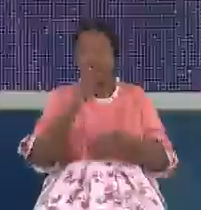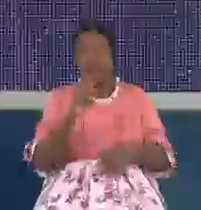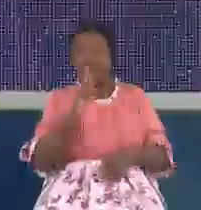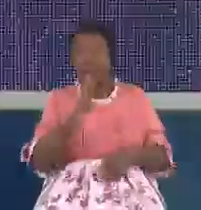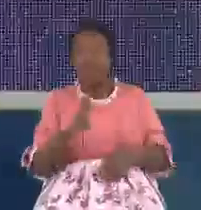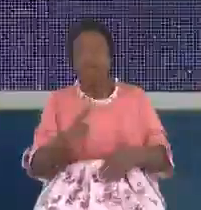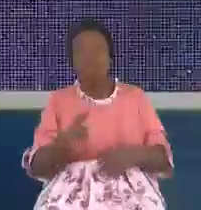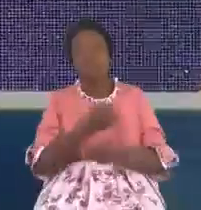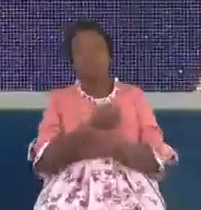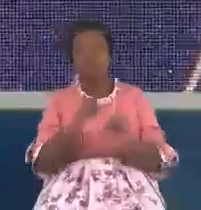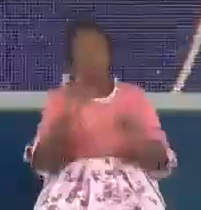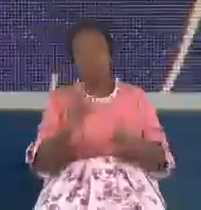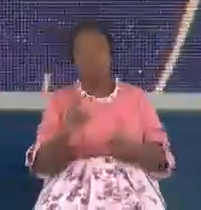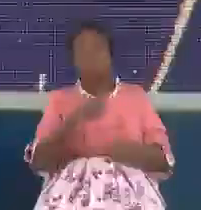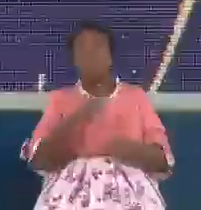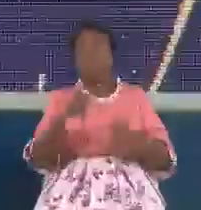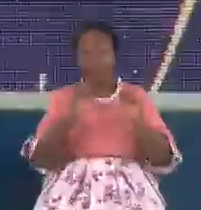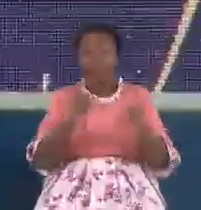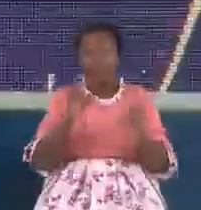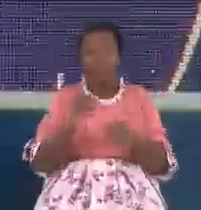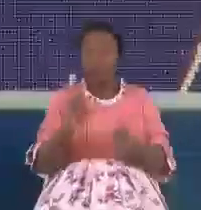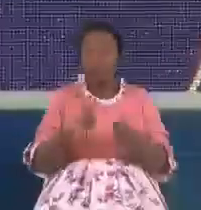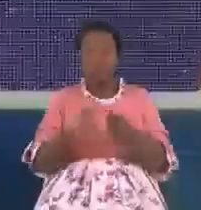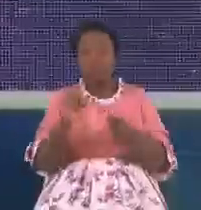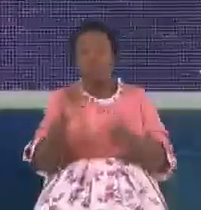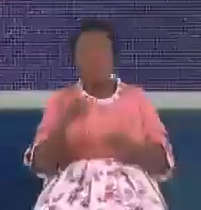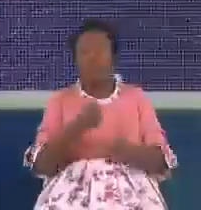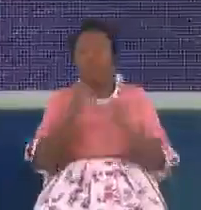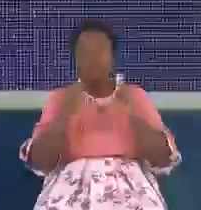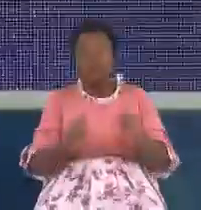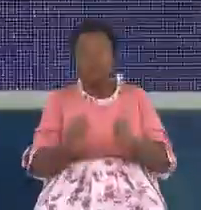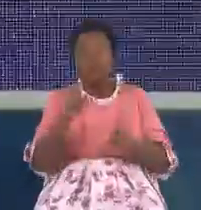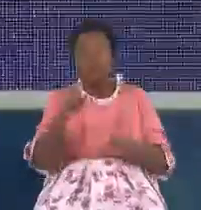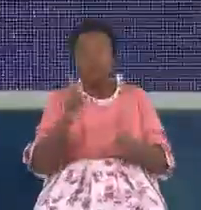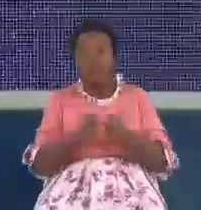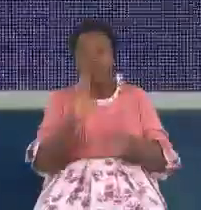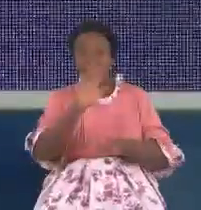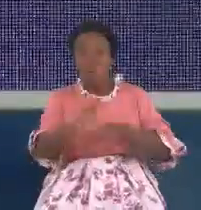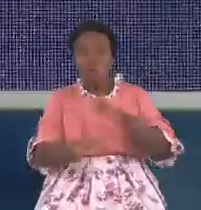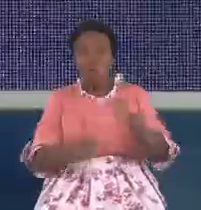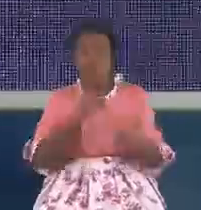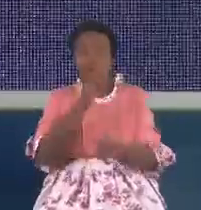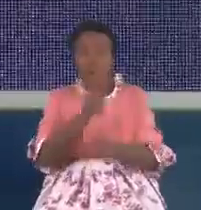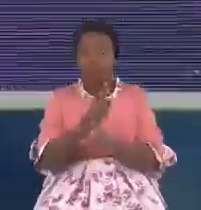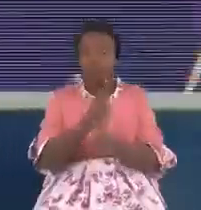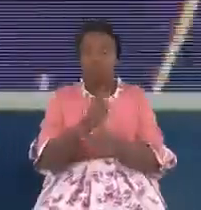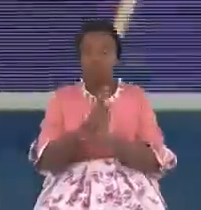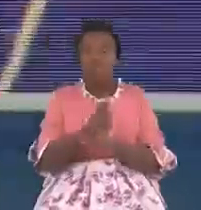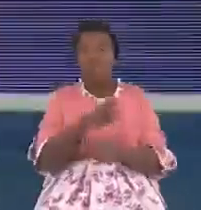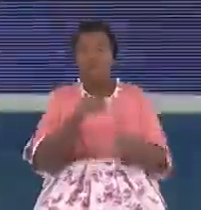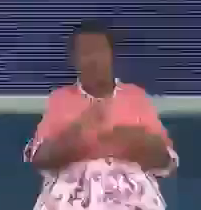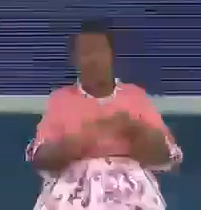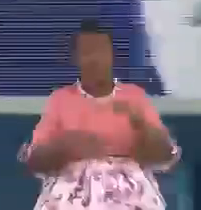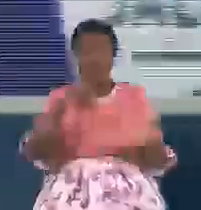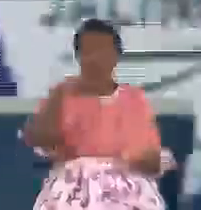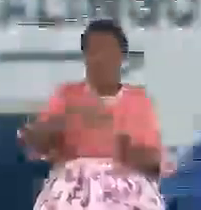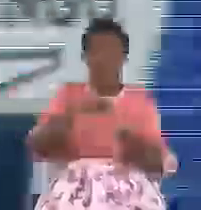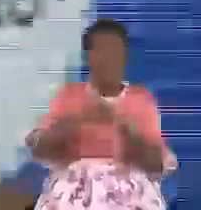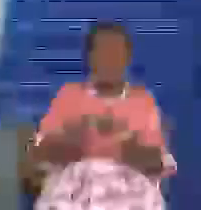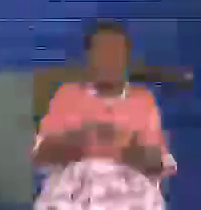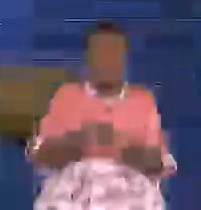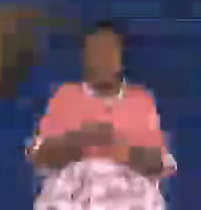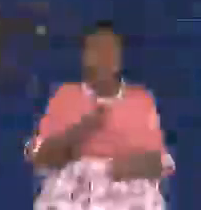strengthen you you will walk upright you will stand upright and all the temptations and